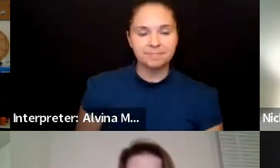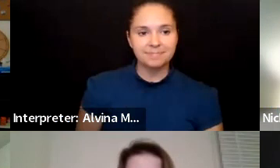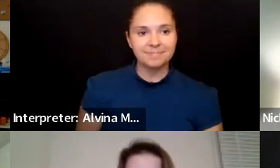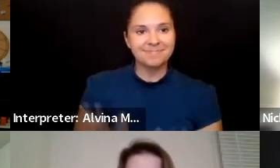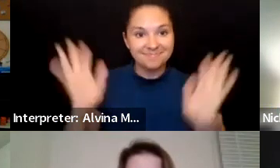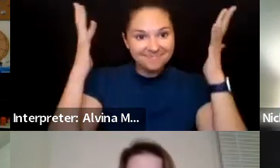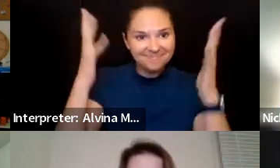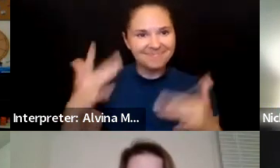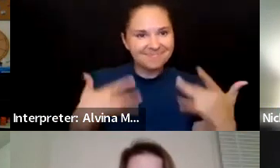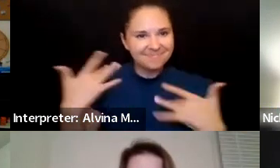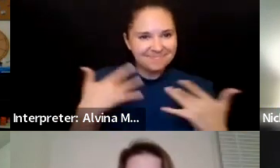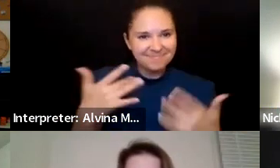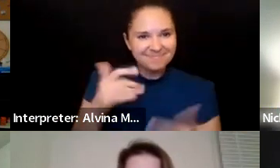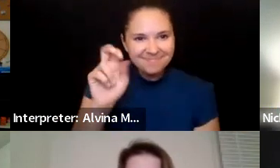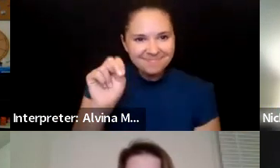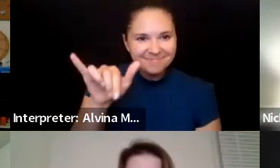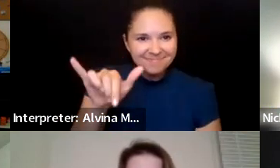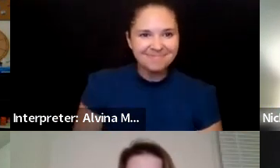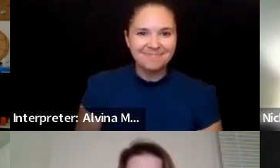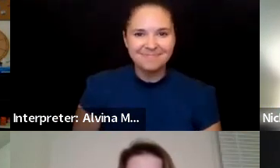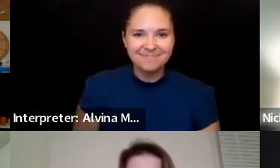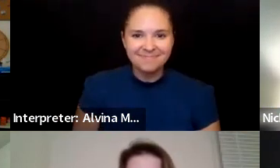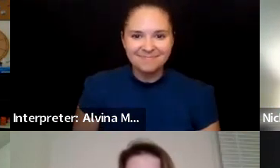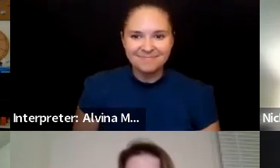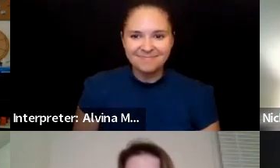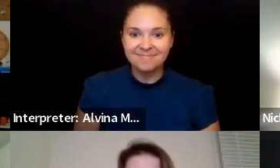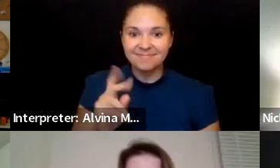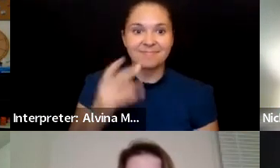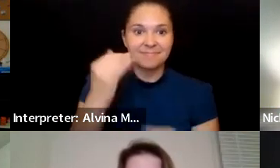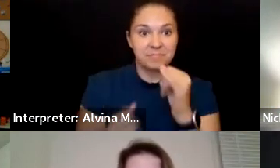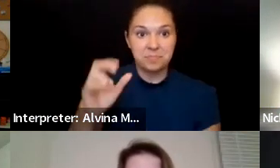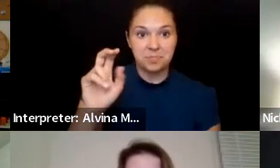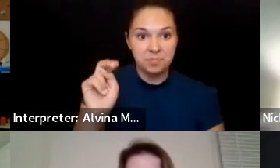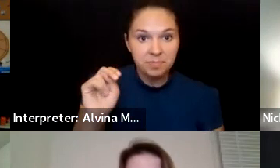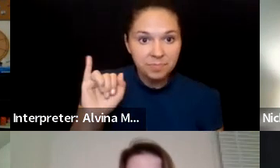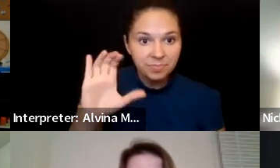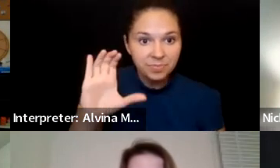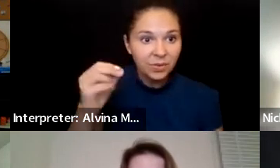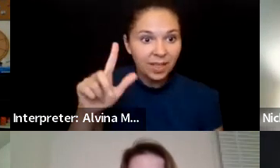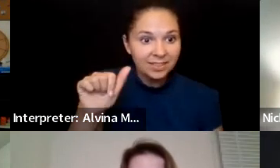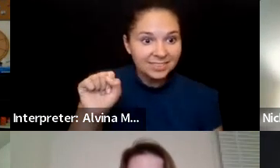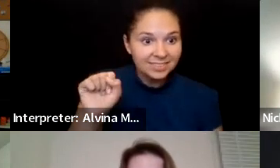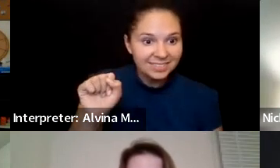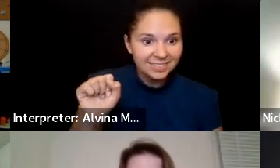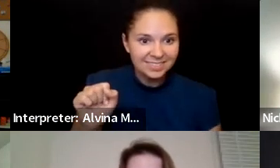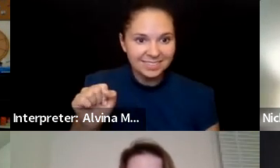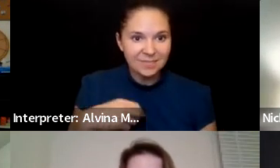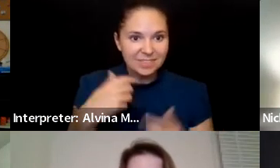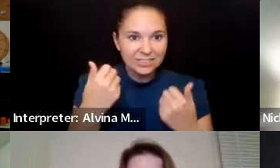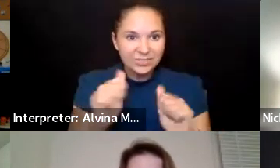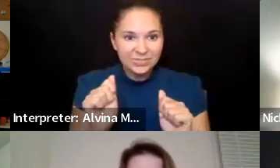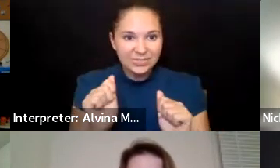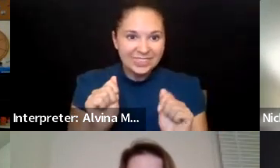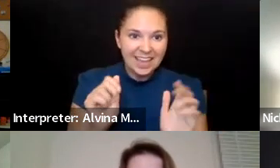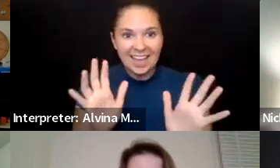Yay. Excited for you, Andy. All right. And last up, we've got Nicholas. I'm trying to get myself I'm